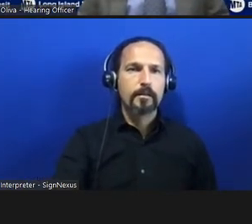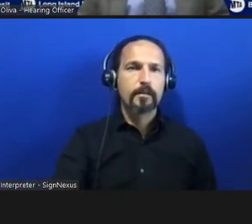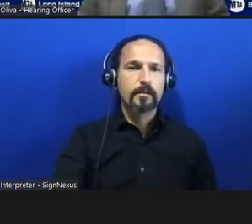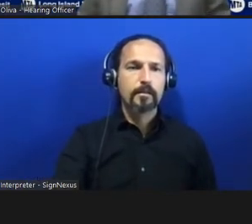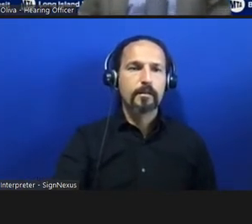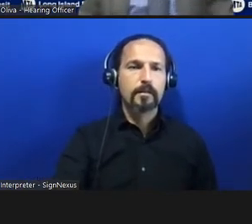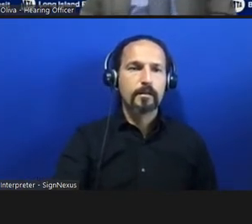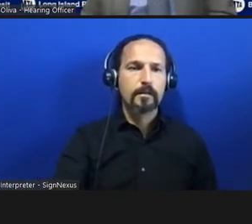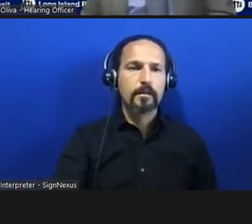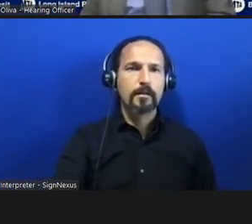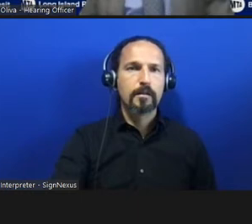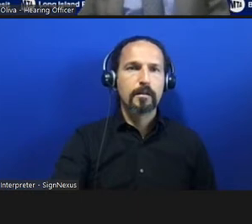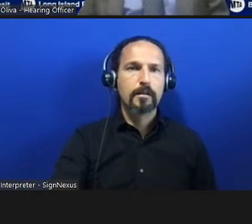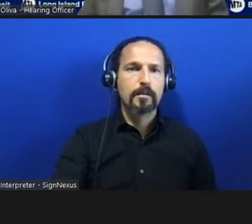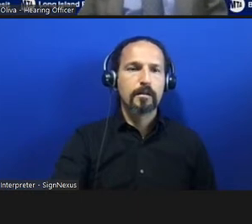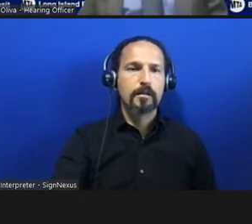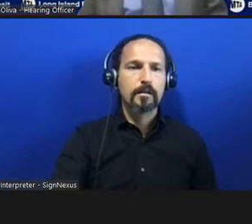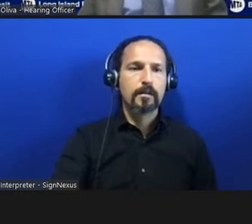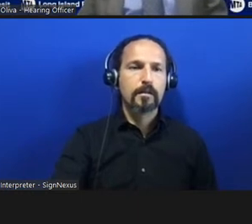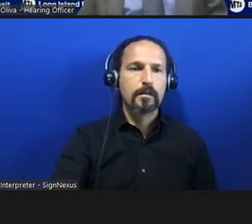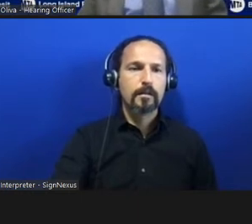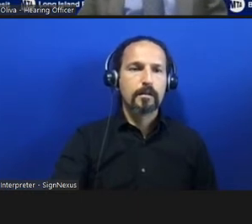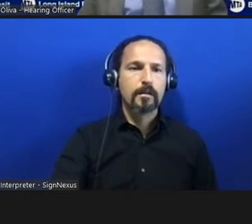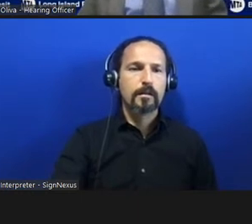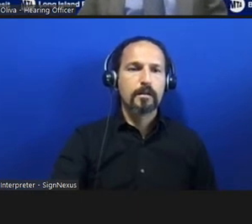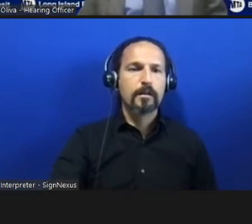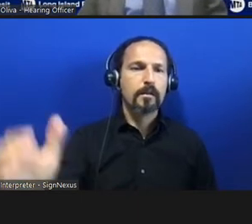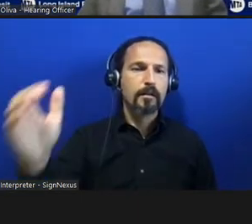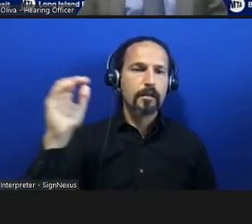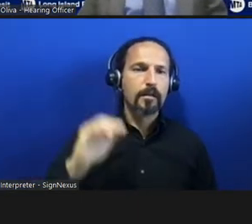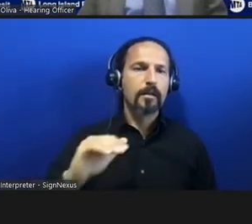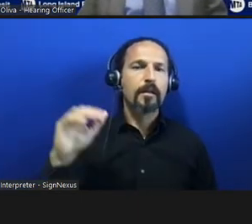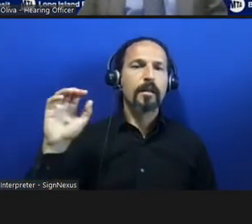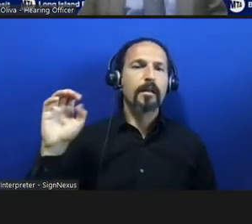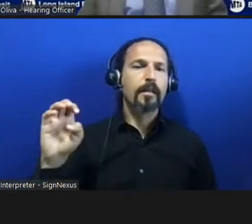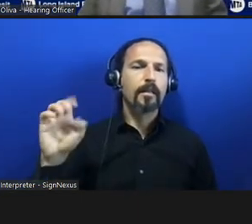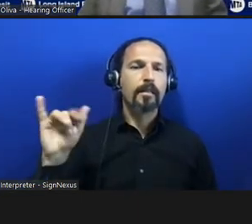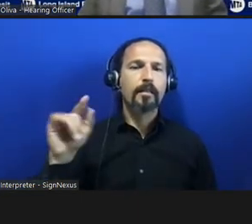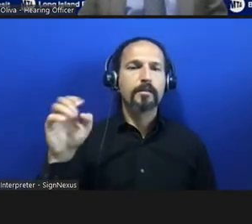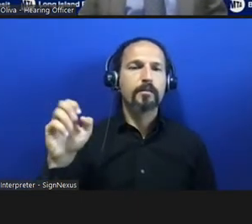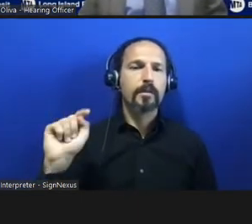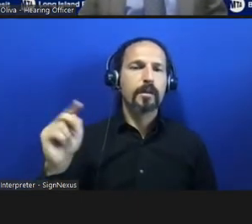the next speaker is Elizabeth Larkin to be followed by Patricia Keenan